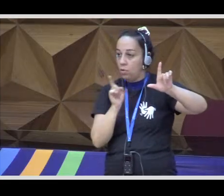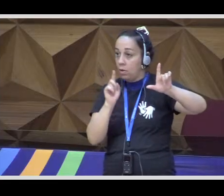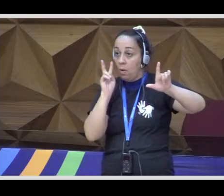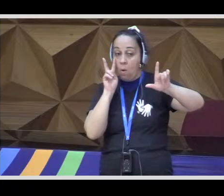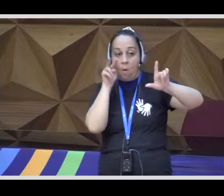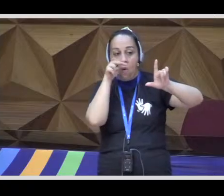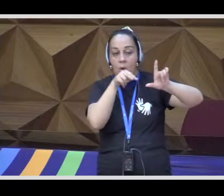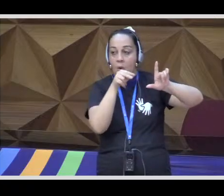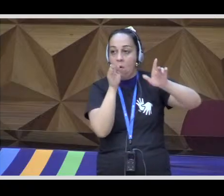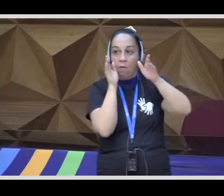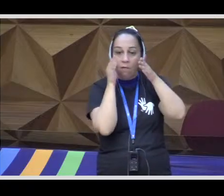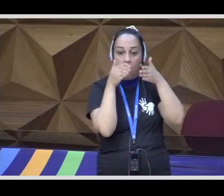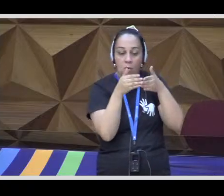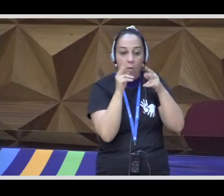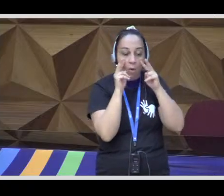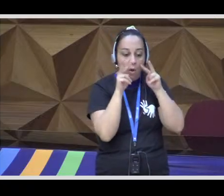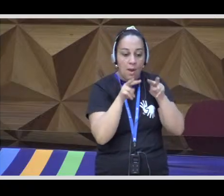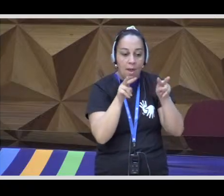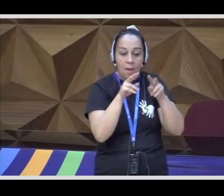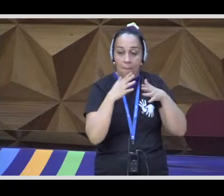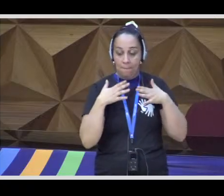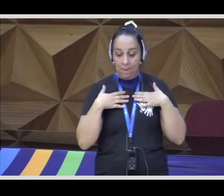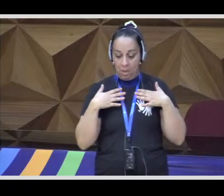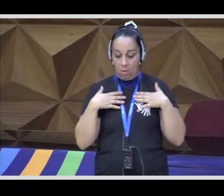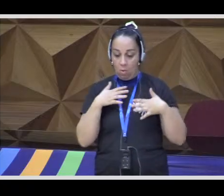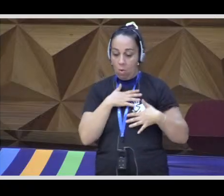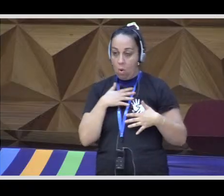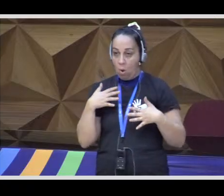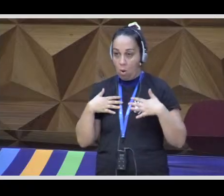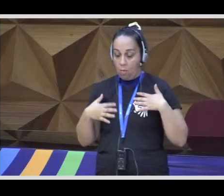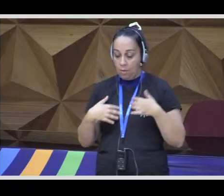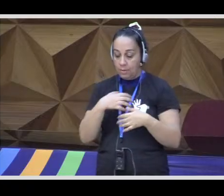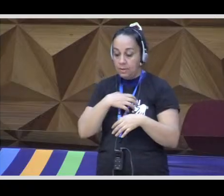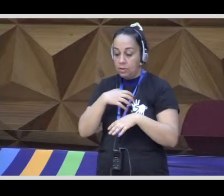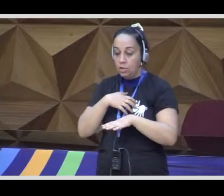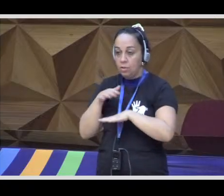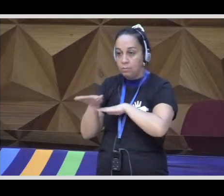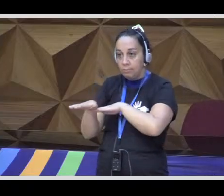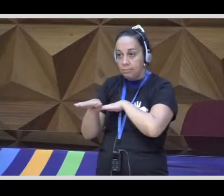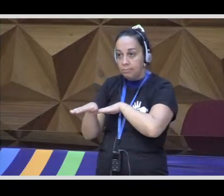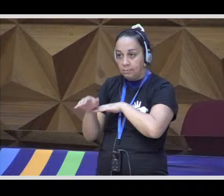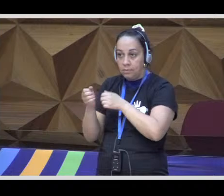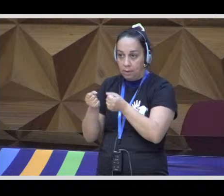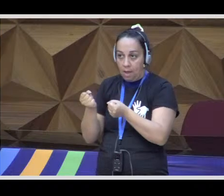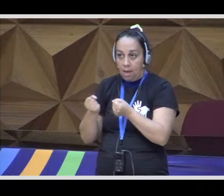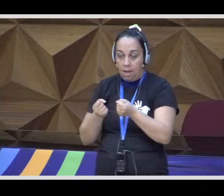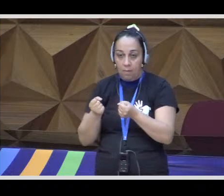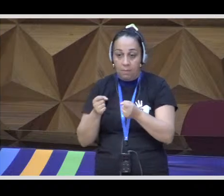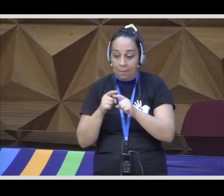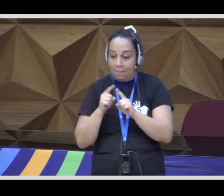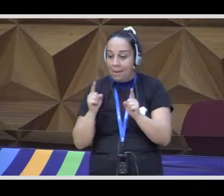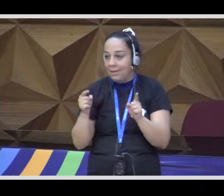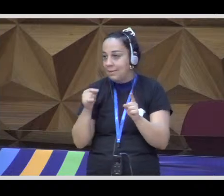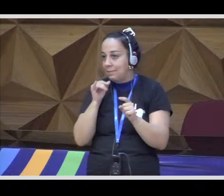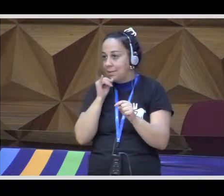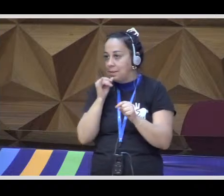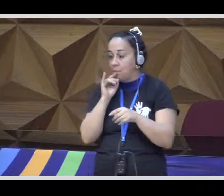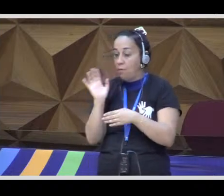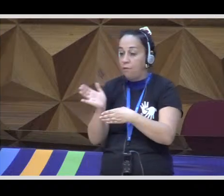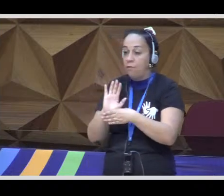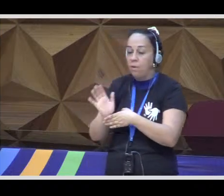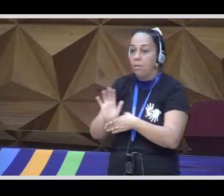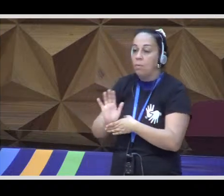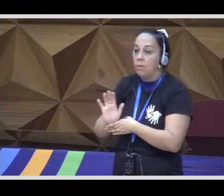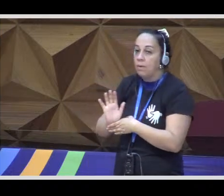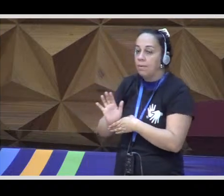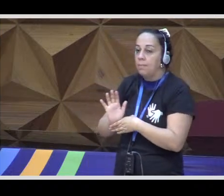body's feeling the motions of the vehicle. But that's very convenient because if I want to watch a movie, I don't want the movie to be behind me